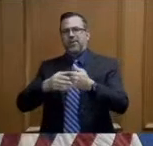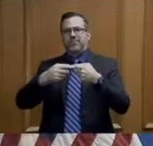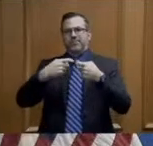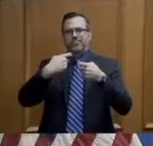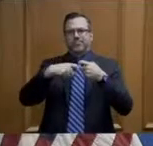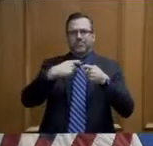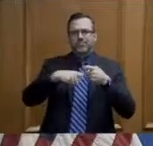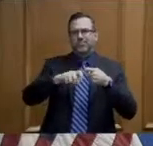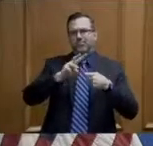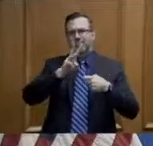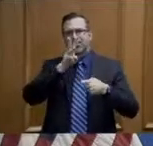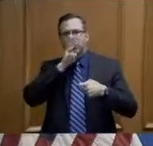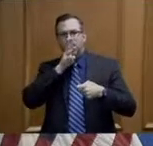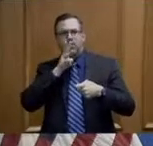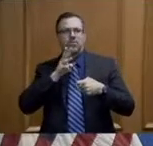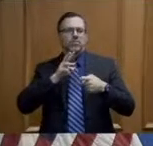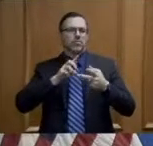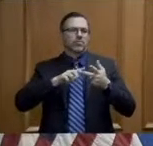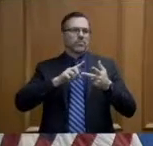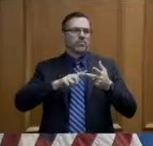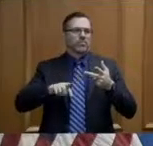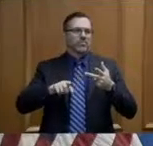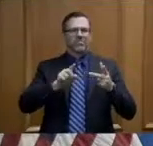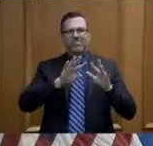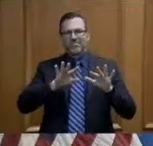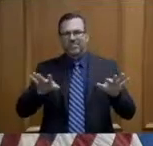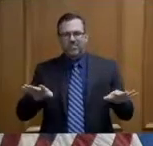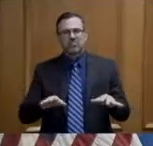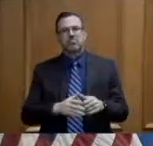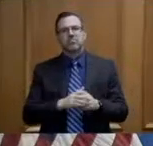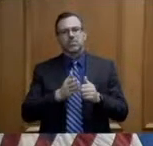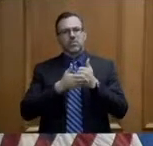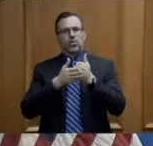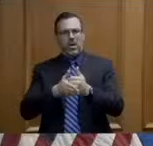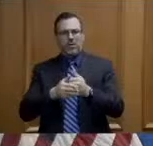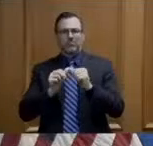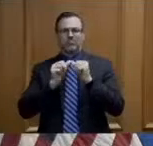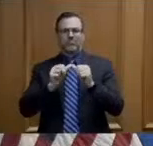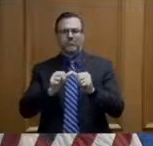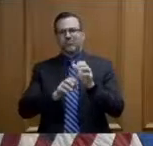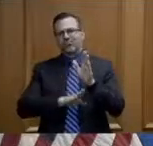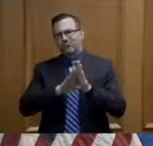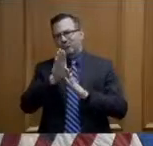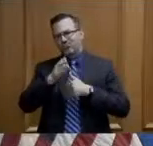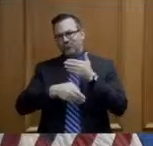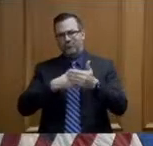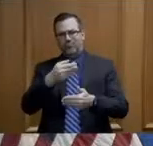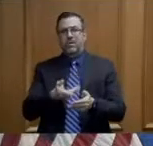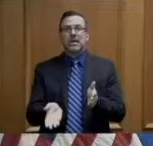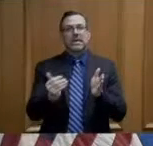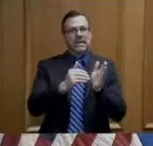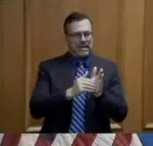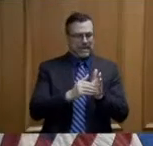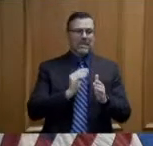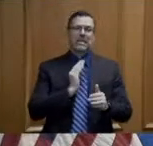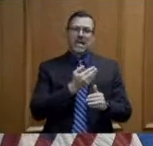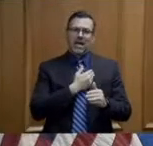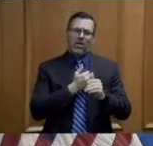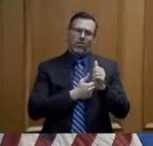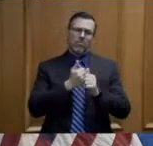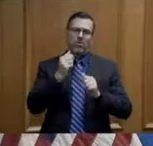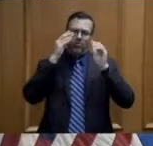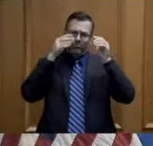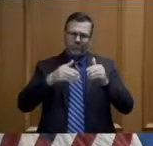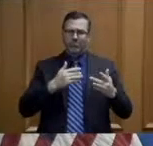the entities that will require relief at the end of this storm. So again, our greatest concern goes to those